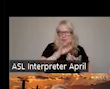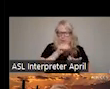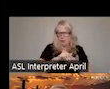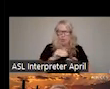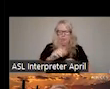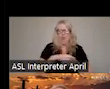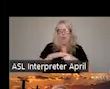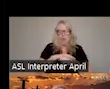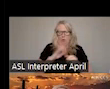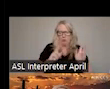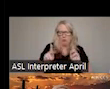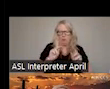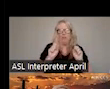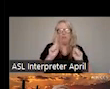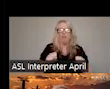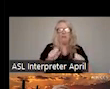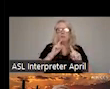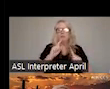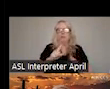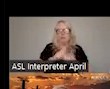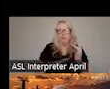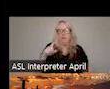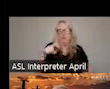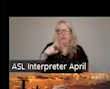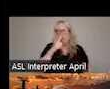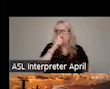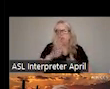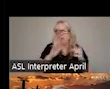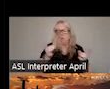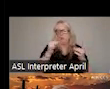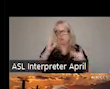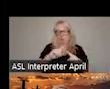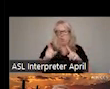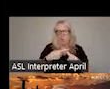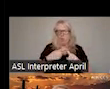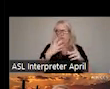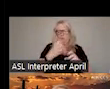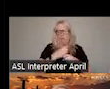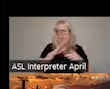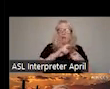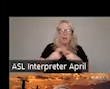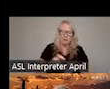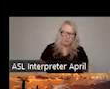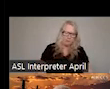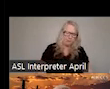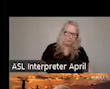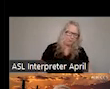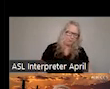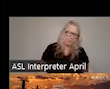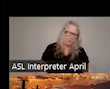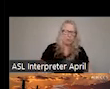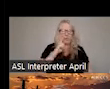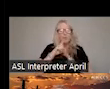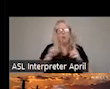local citizens can really respond to the needs of individuals in crisis when they're calling the crisis line. So again, they issued a joint